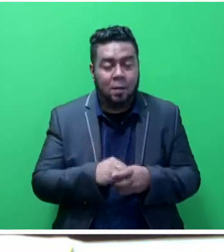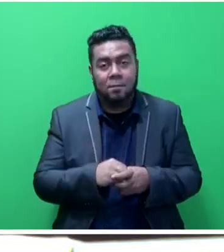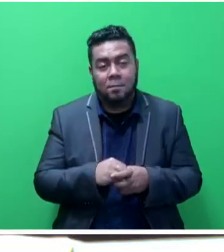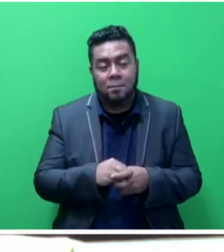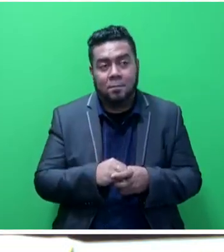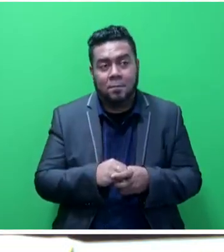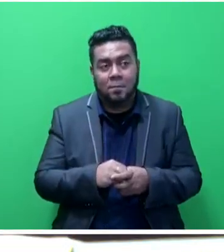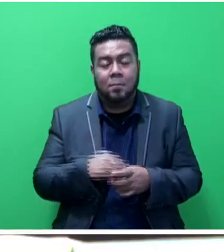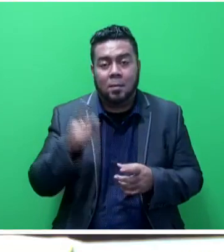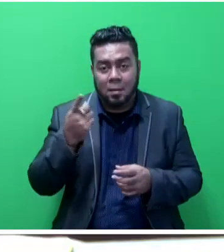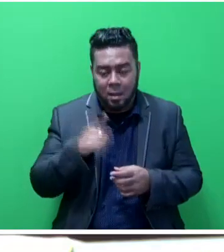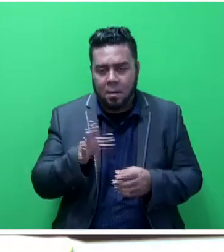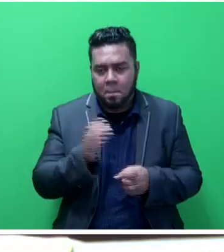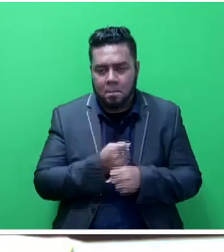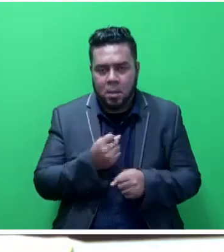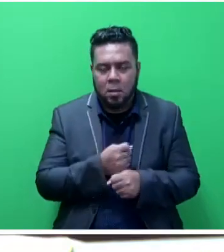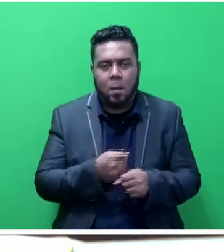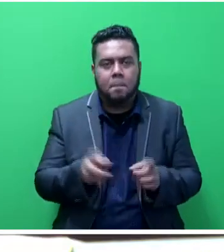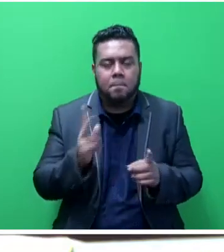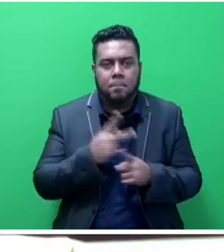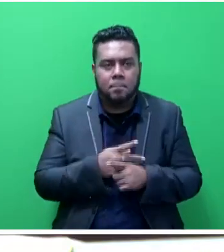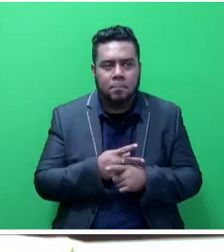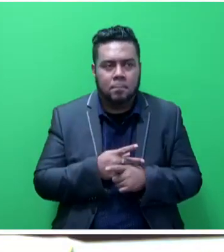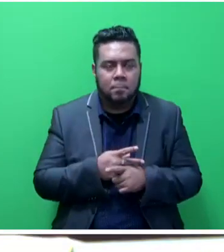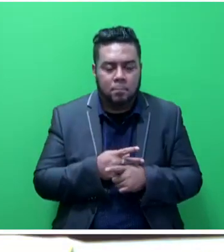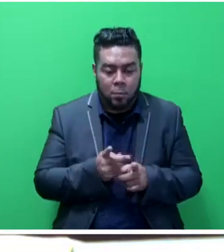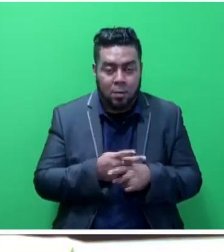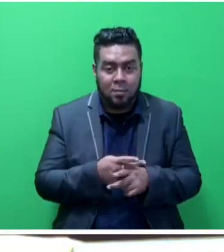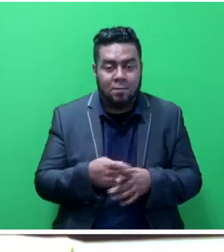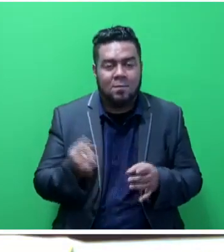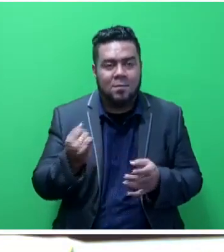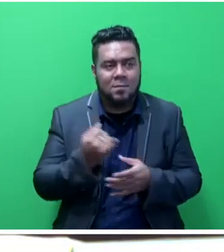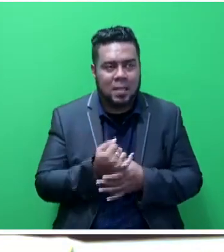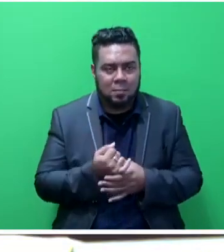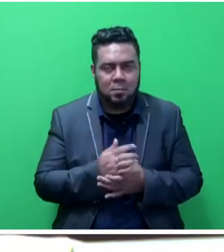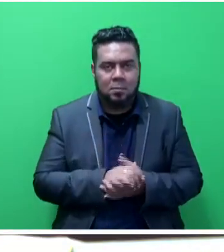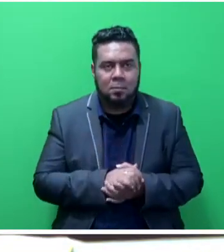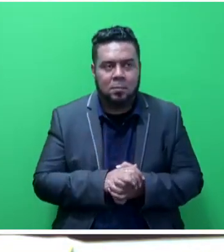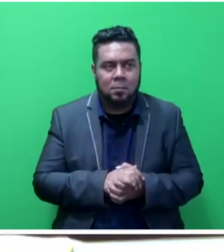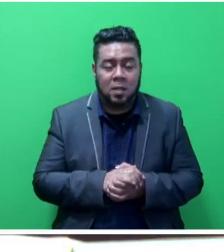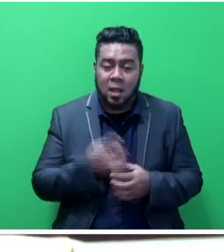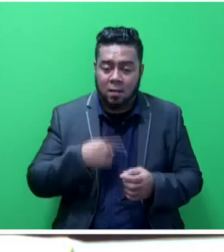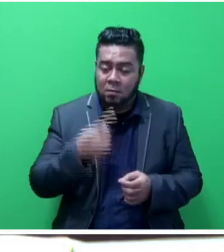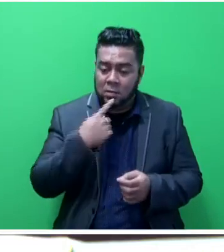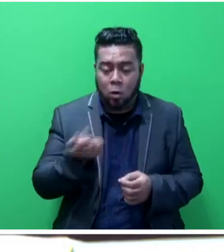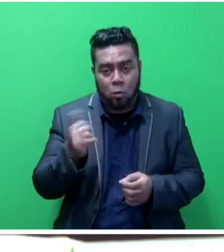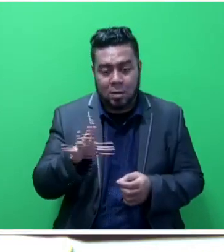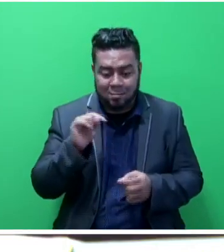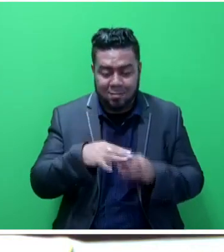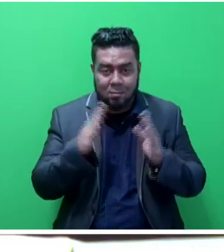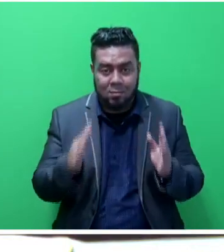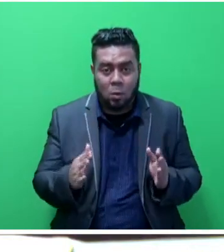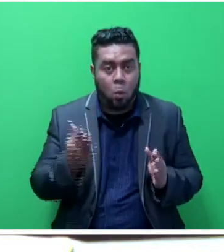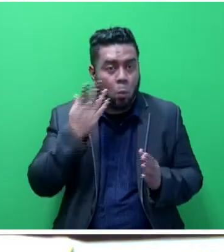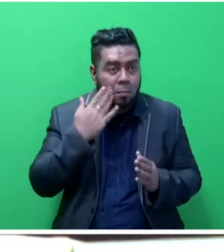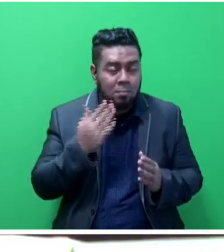into and make productive investment. Mr. Speaker, say, I've said it in this House, when the